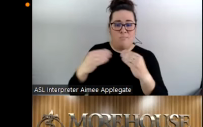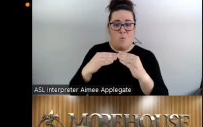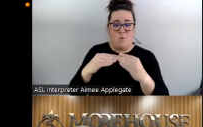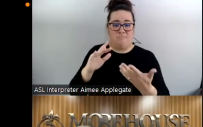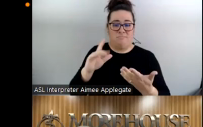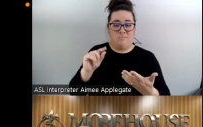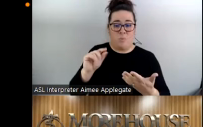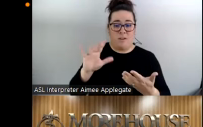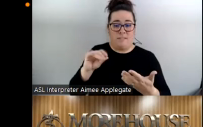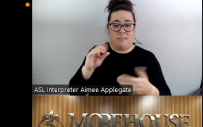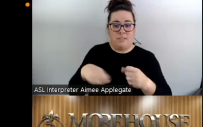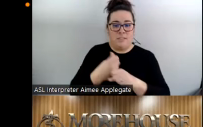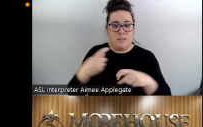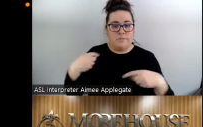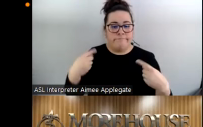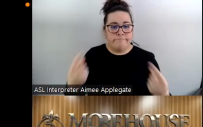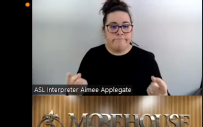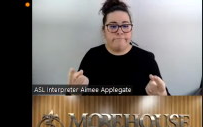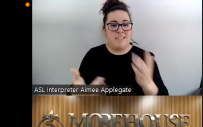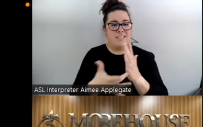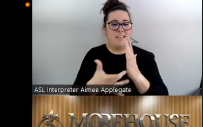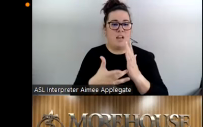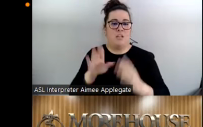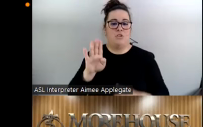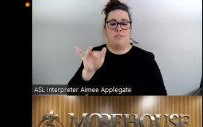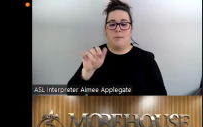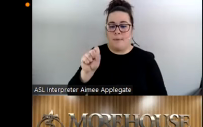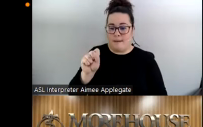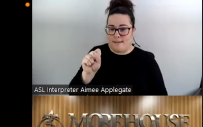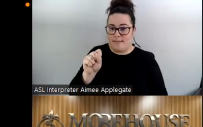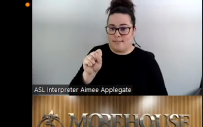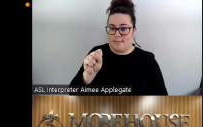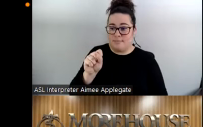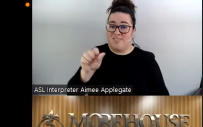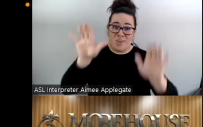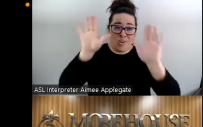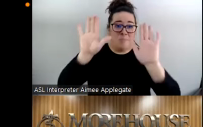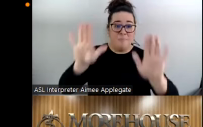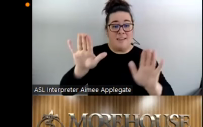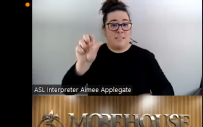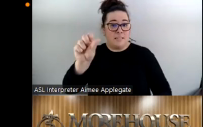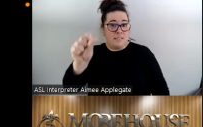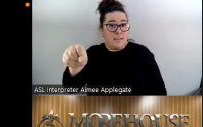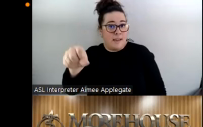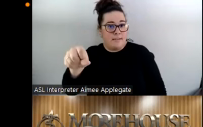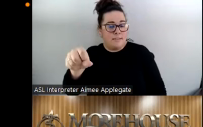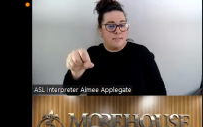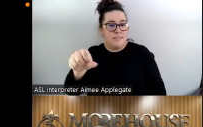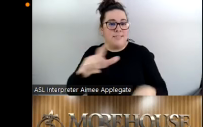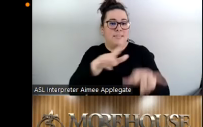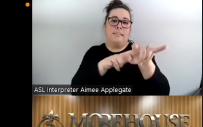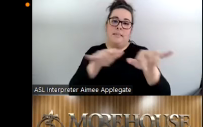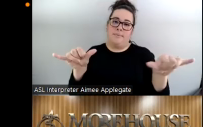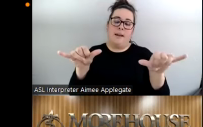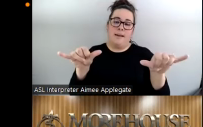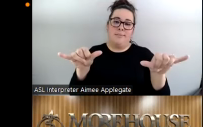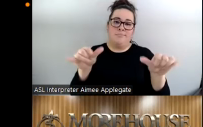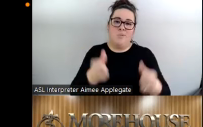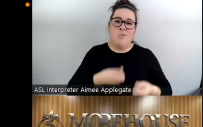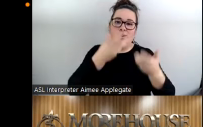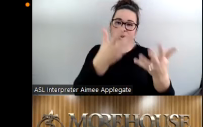these technologies are biased. That will, while they are amazing in their capabilities, they will unfortunately lead to greater